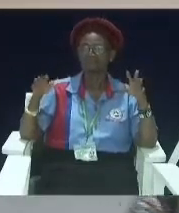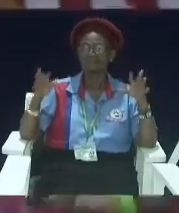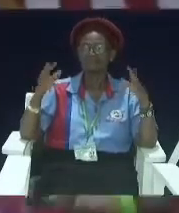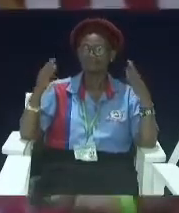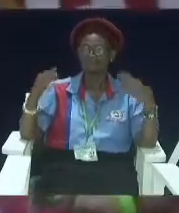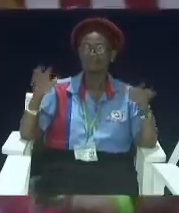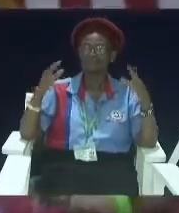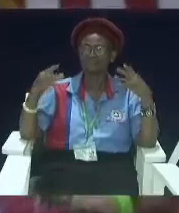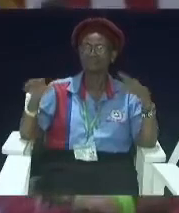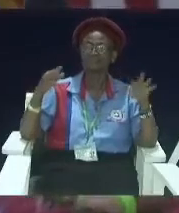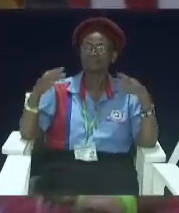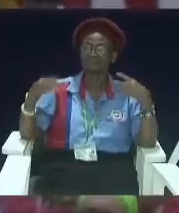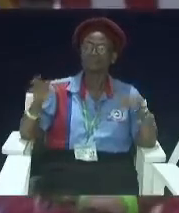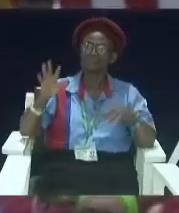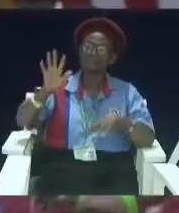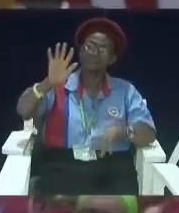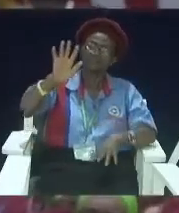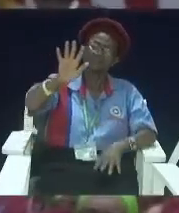Five.